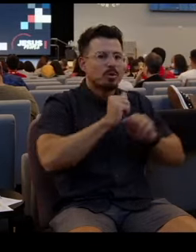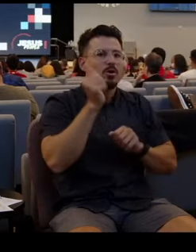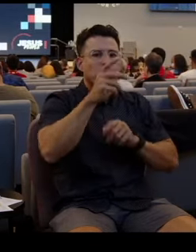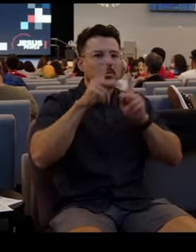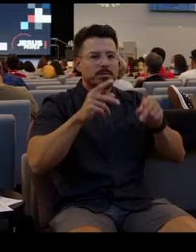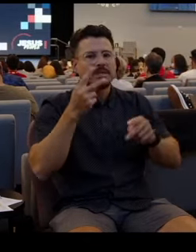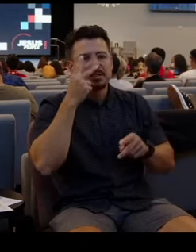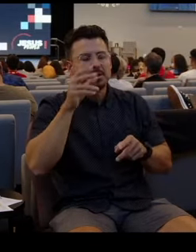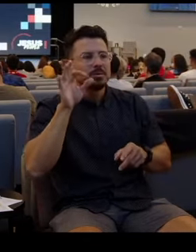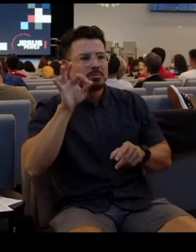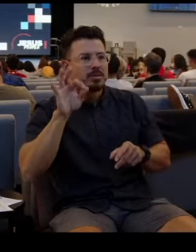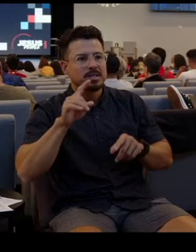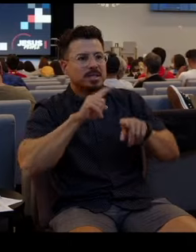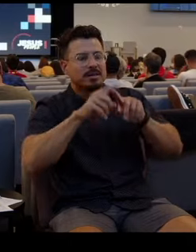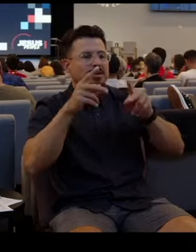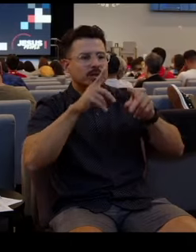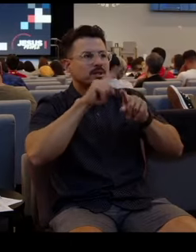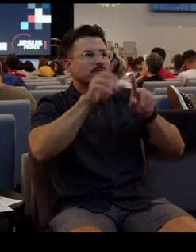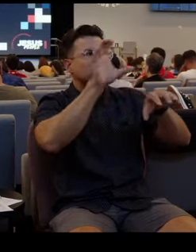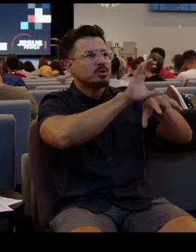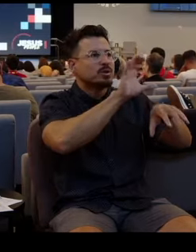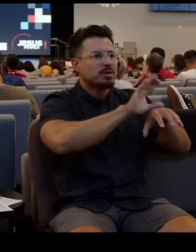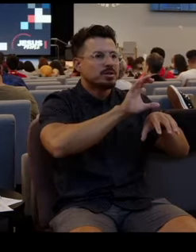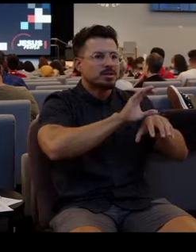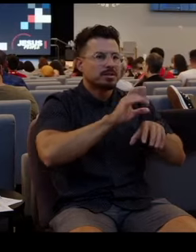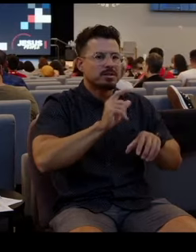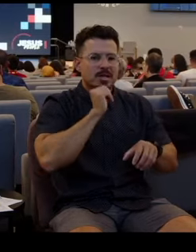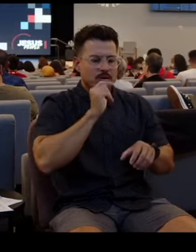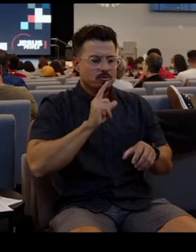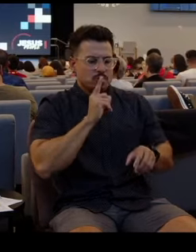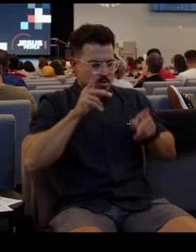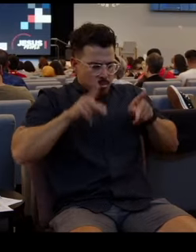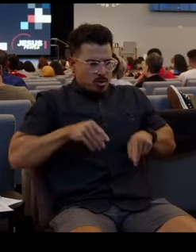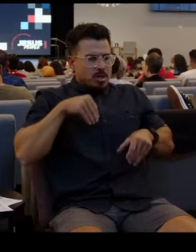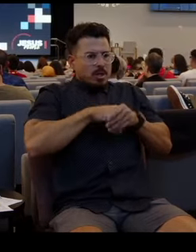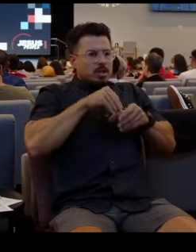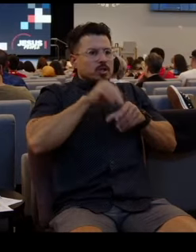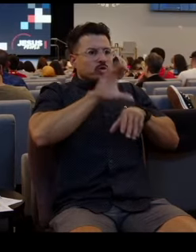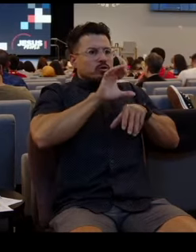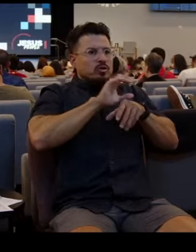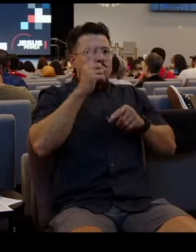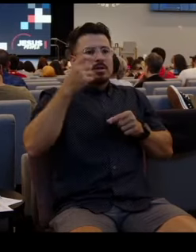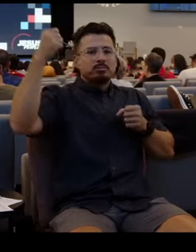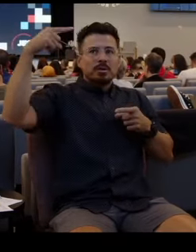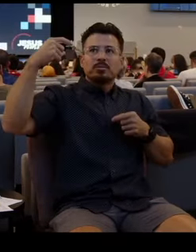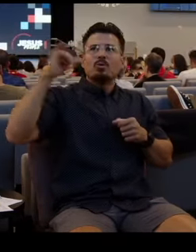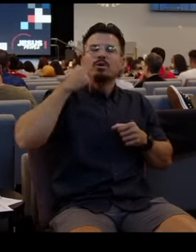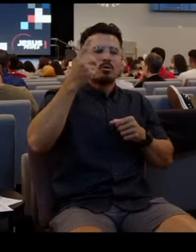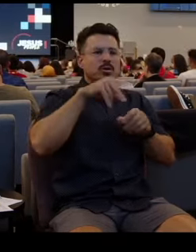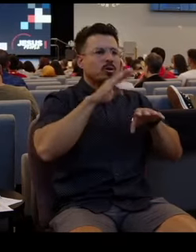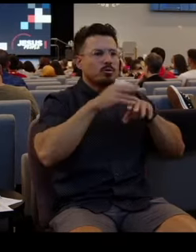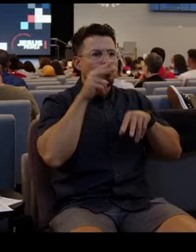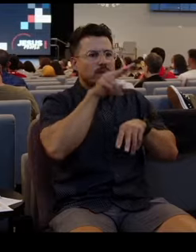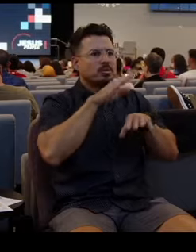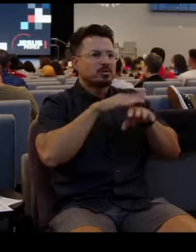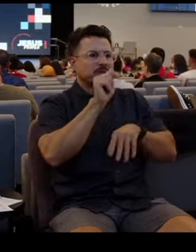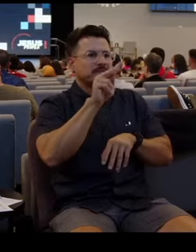can see him preach in all these different campuses. This is not something that we do, but we have our own version of satellite churches.